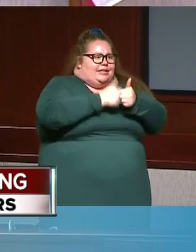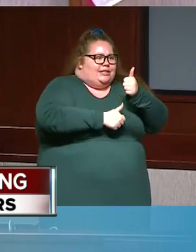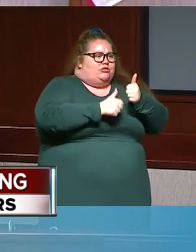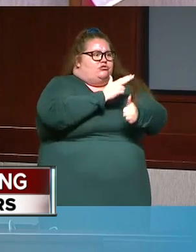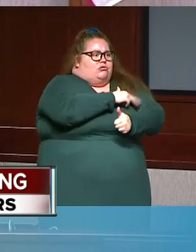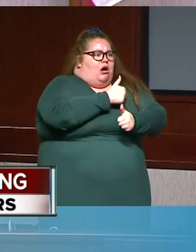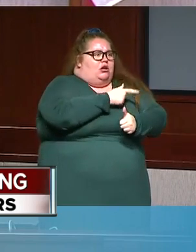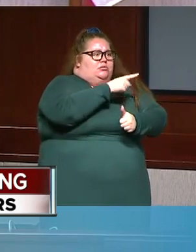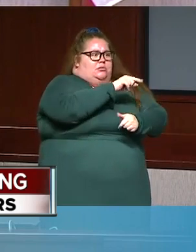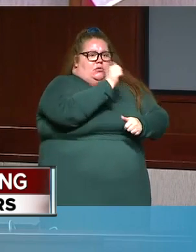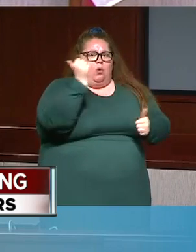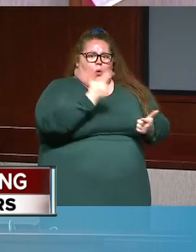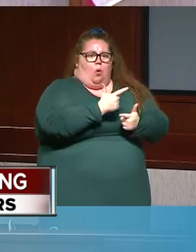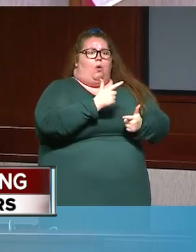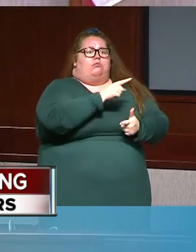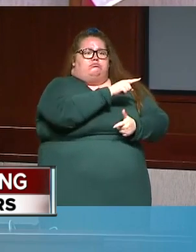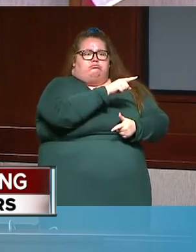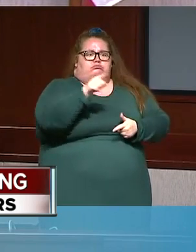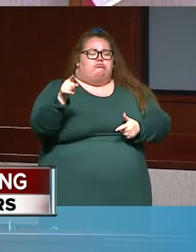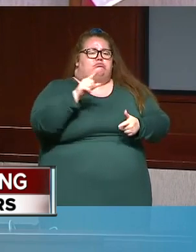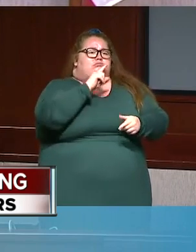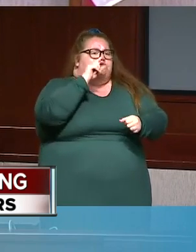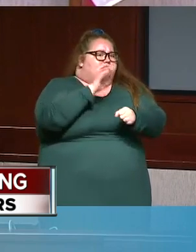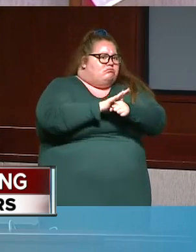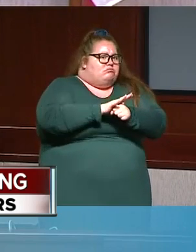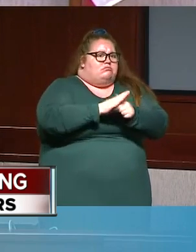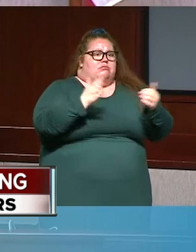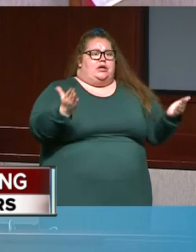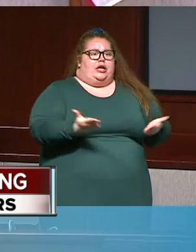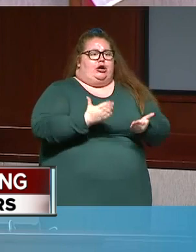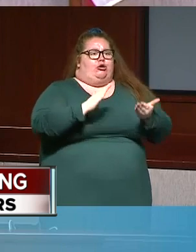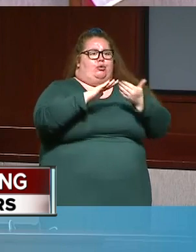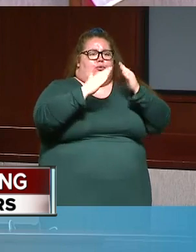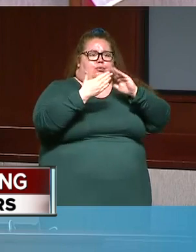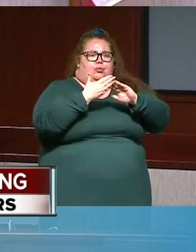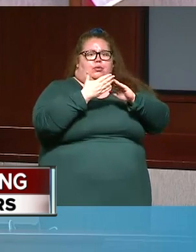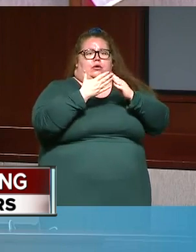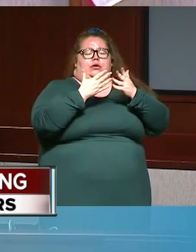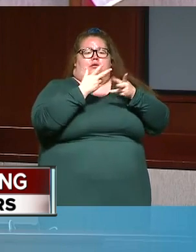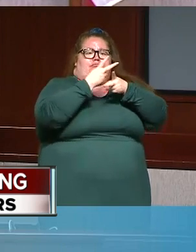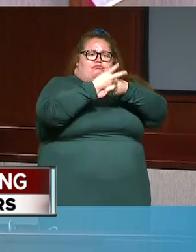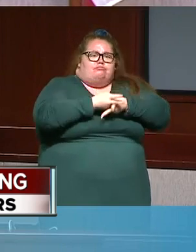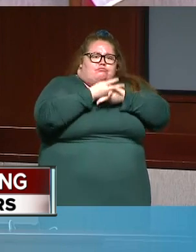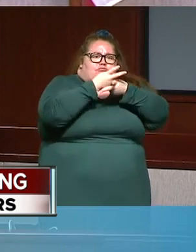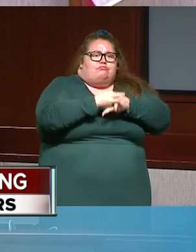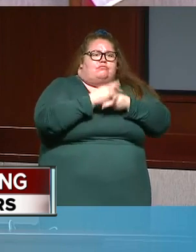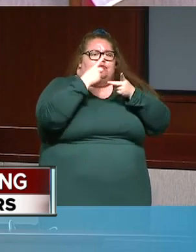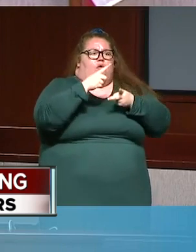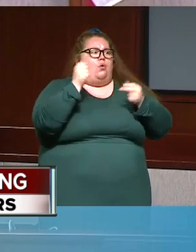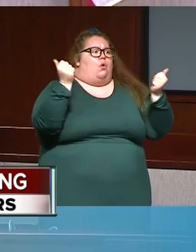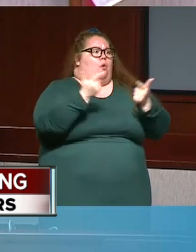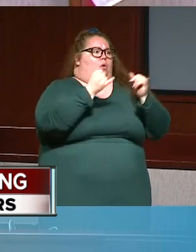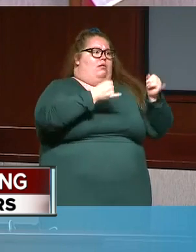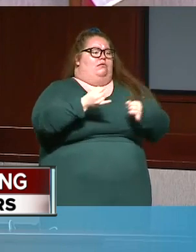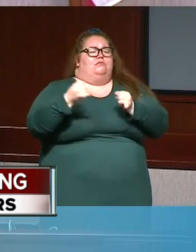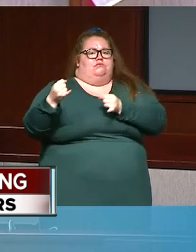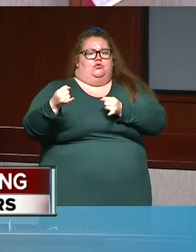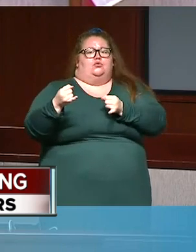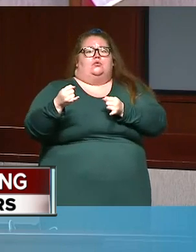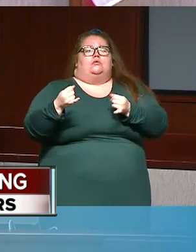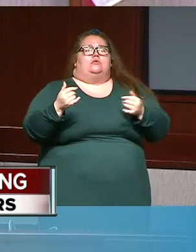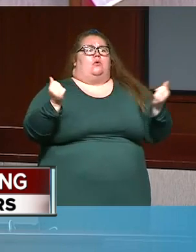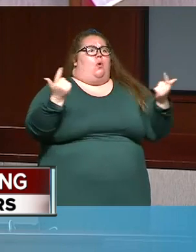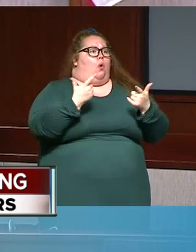to the well-being of a community and the caring of individuals that need that care. Healthcare workers are